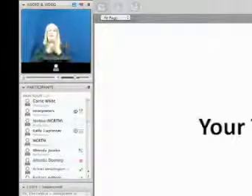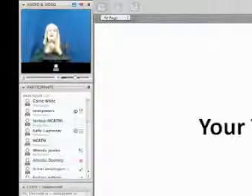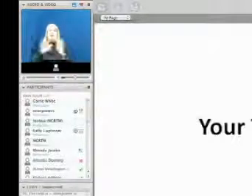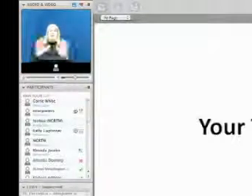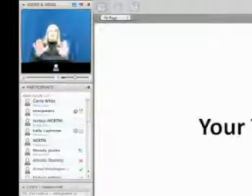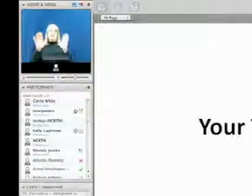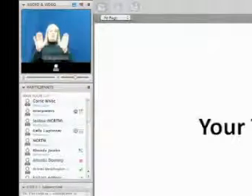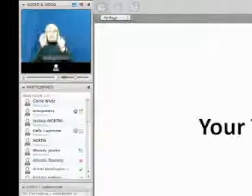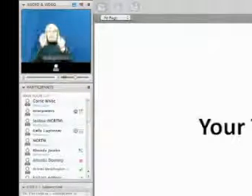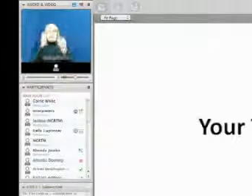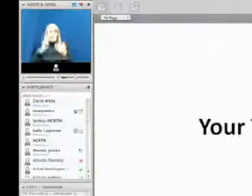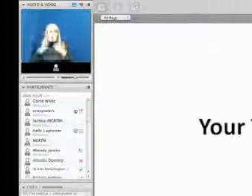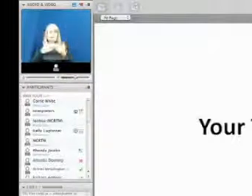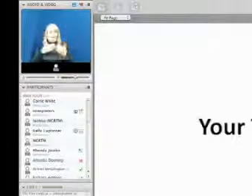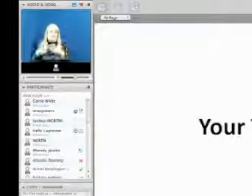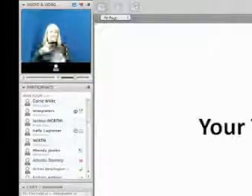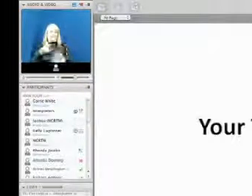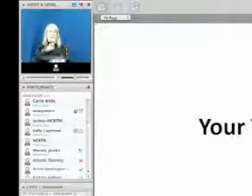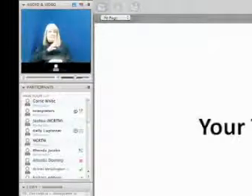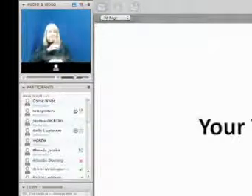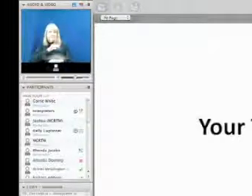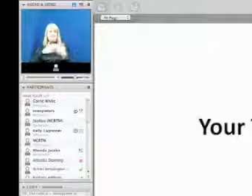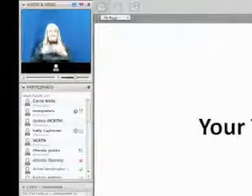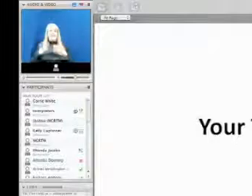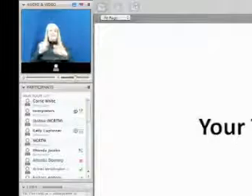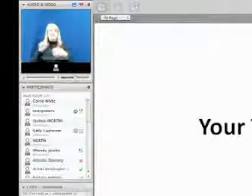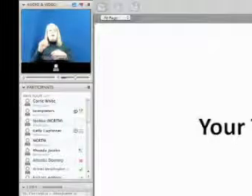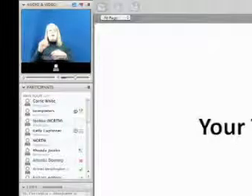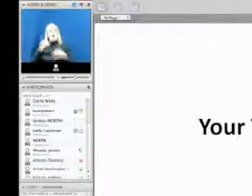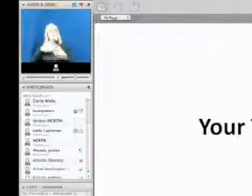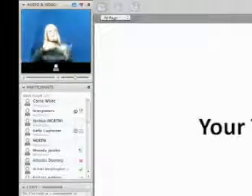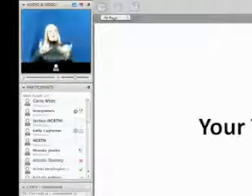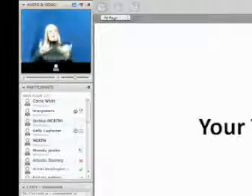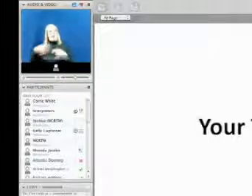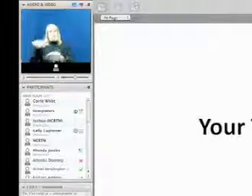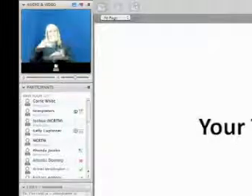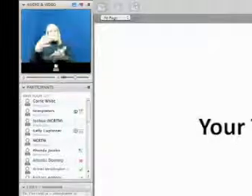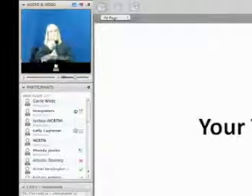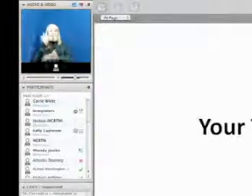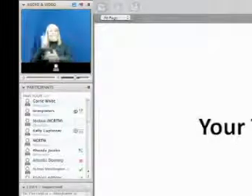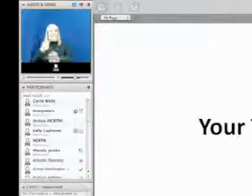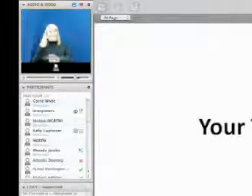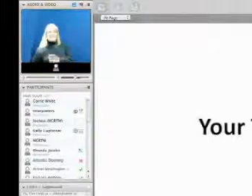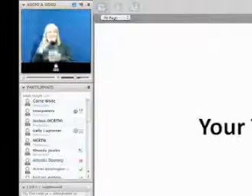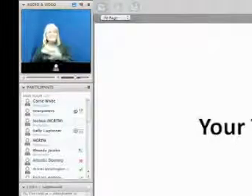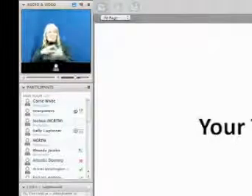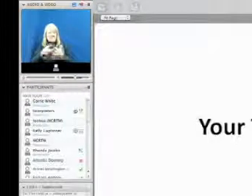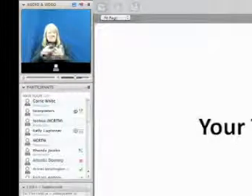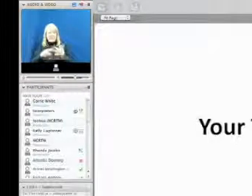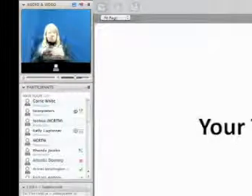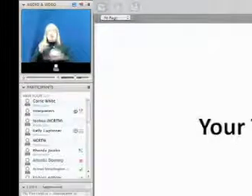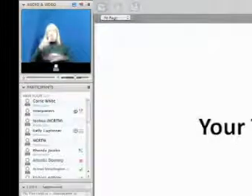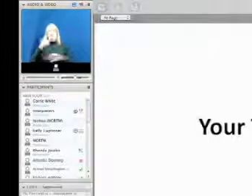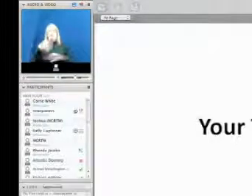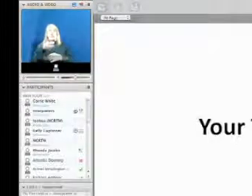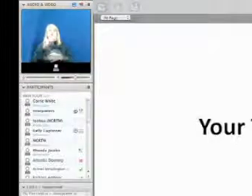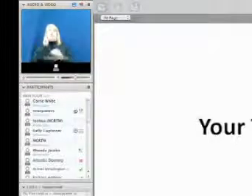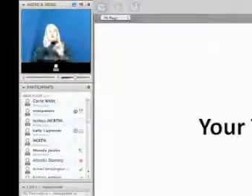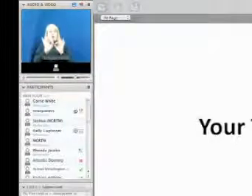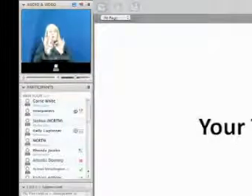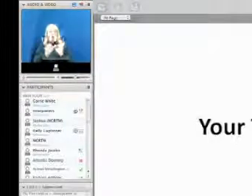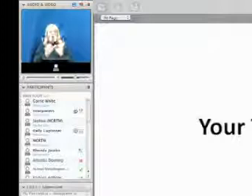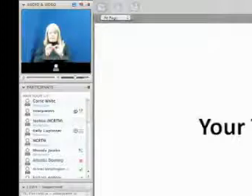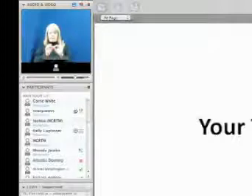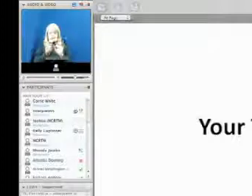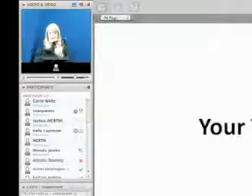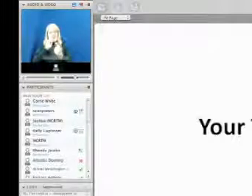So glad everyone will get to see this now. So you're going to be interpreting for one of 2 people, and